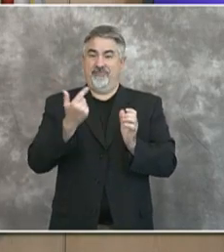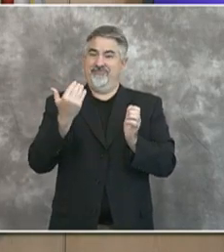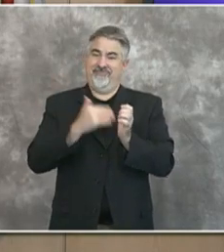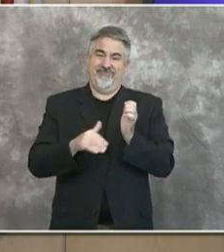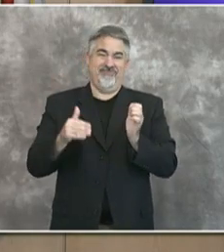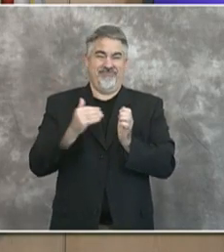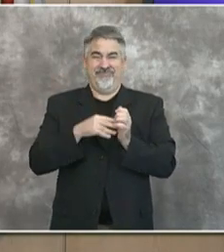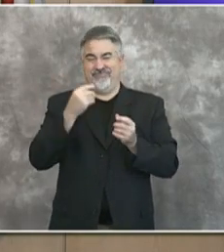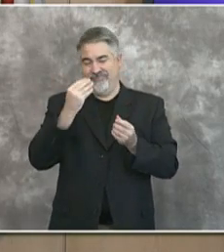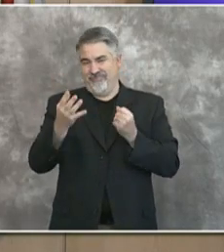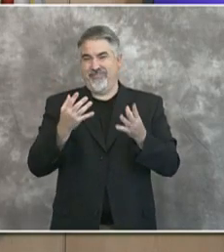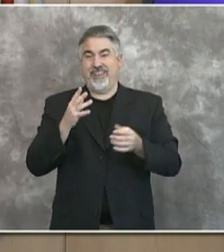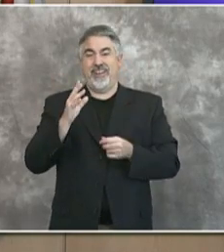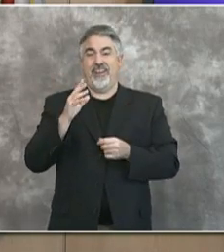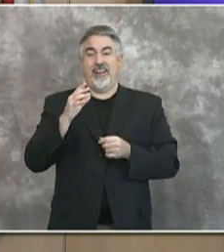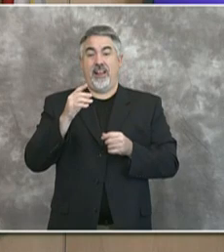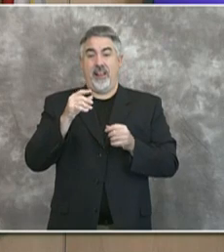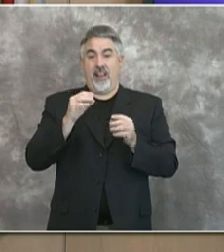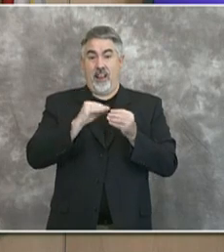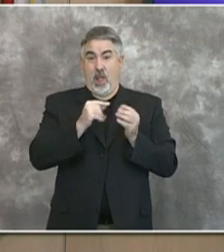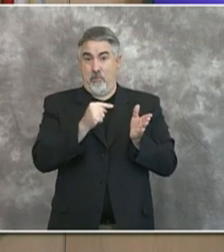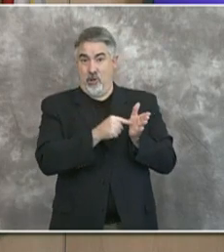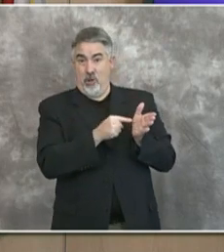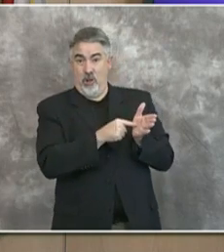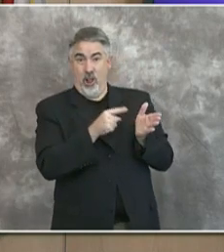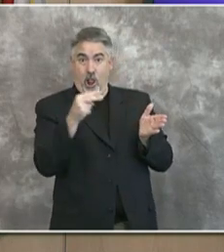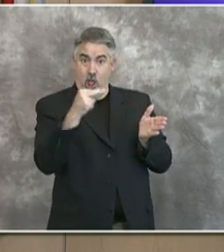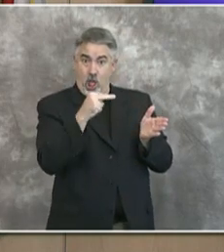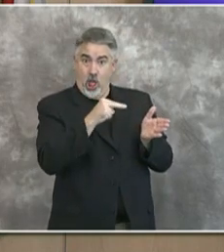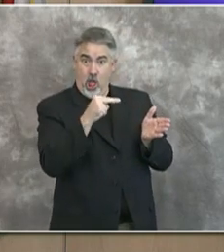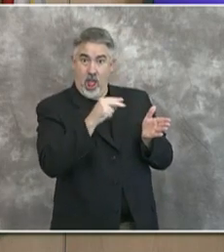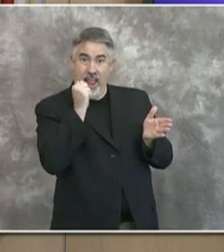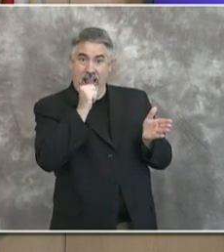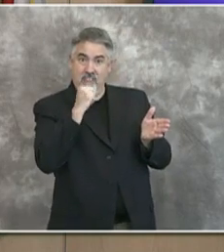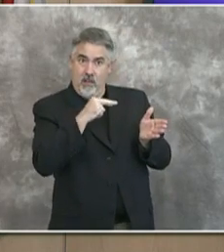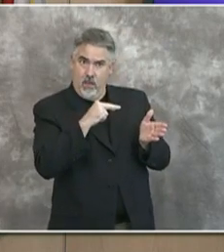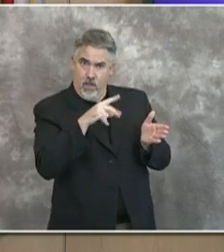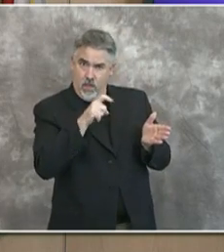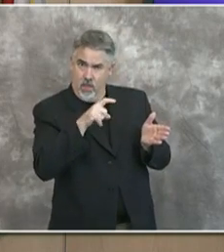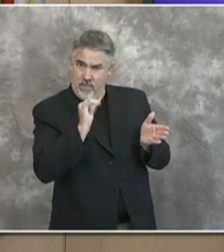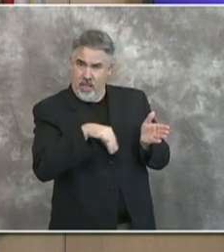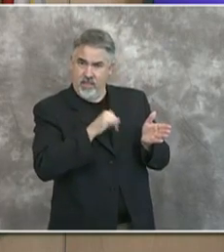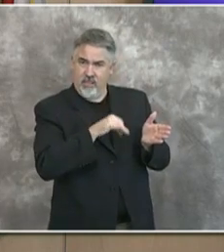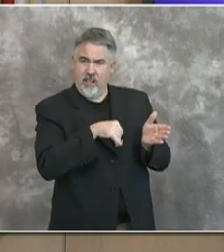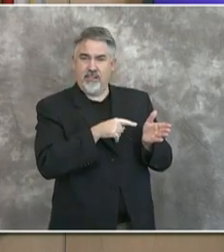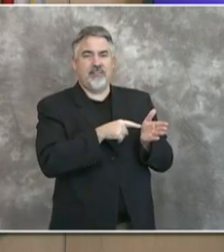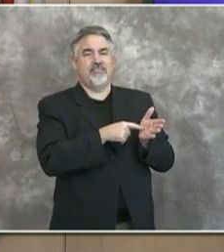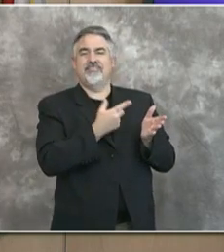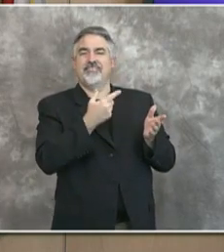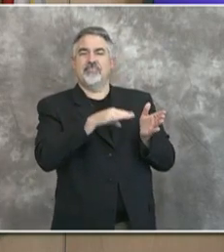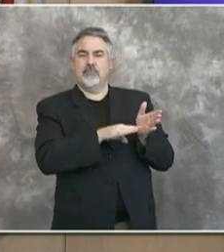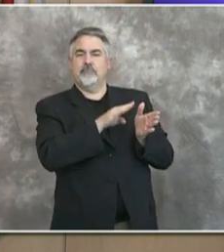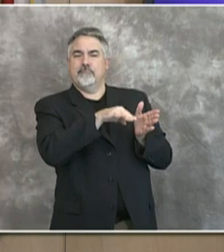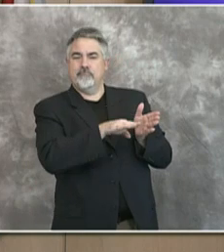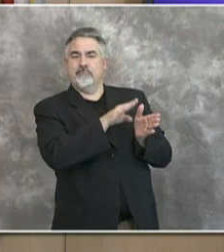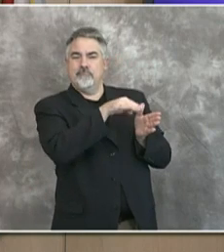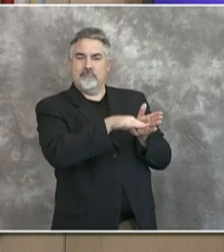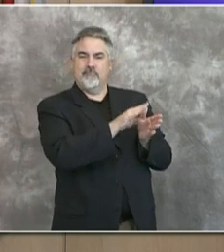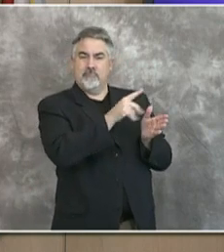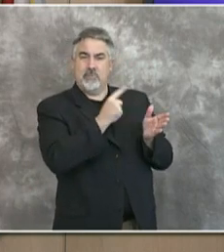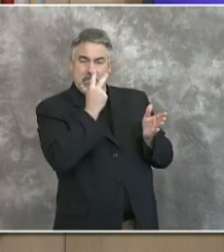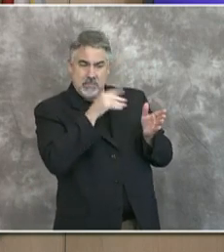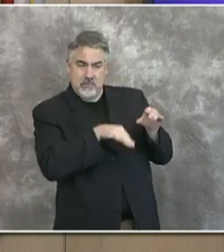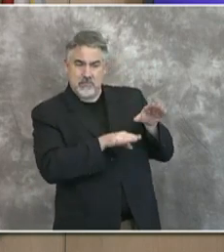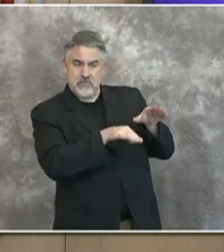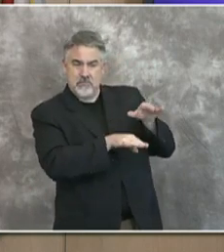beginning of this, we've said that the day-to-day numbers are less important than the general trends. You need to see a trend and trajectory over time.